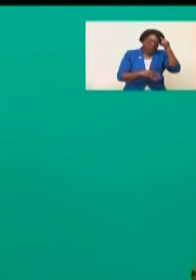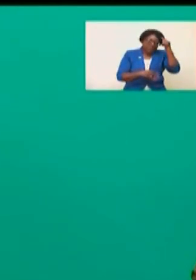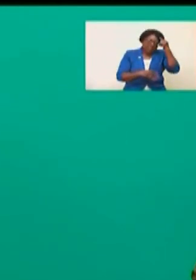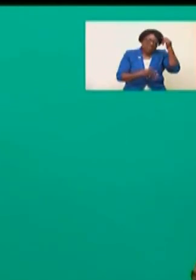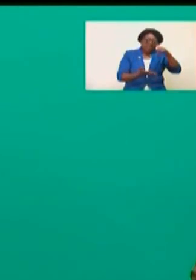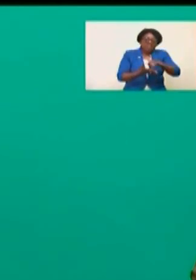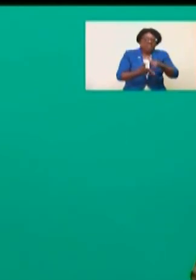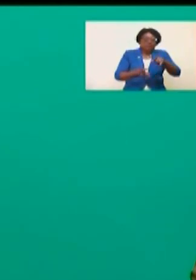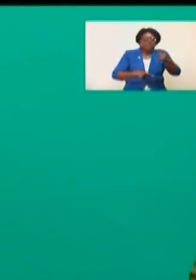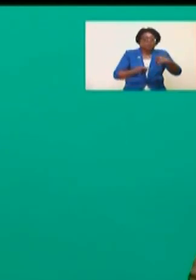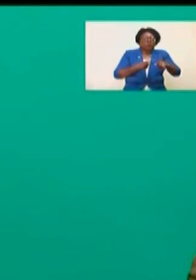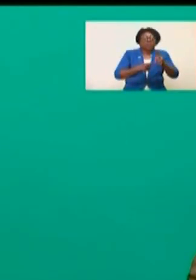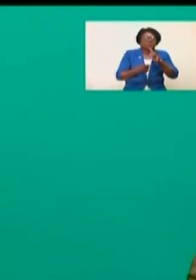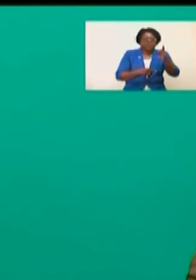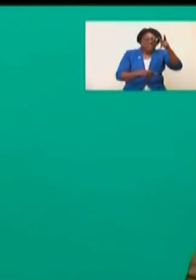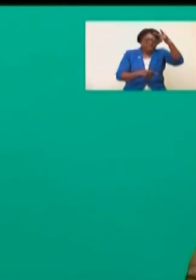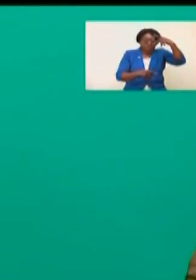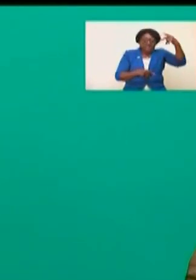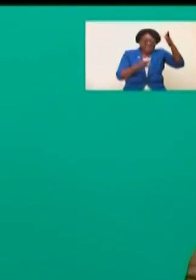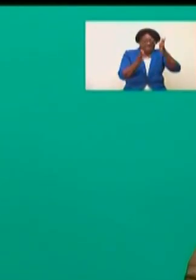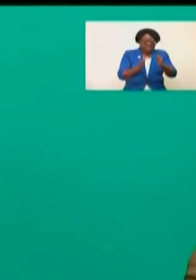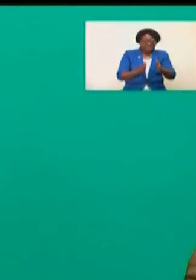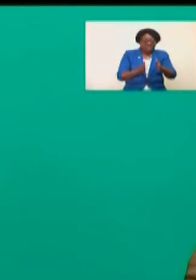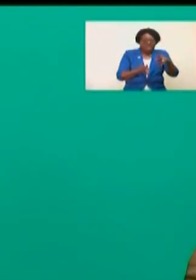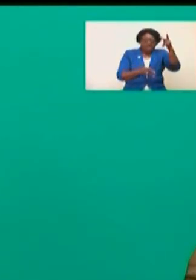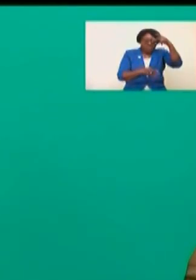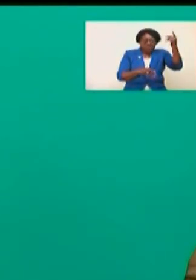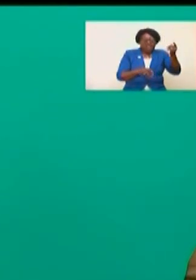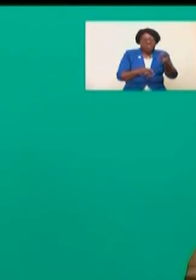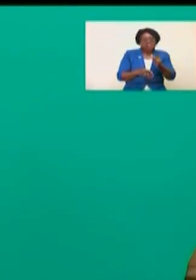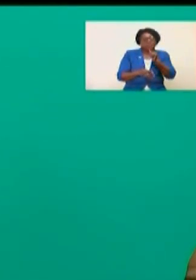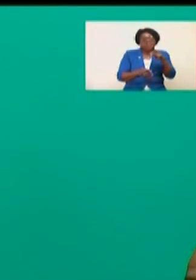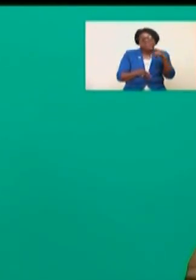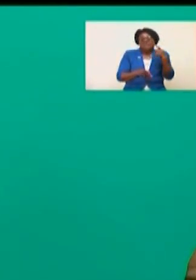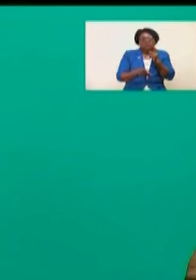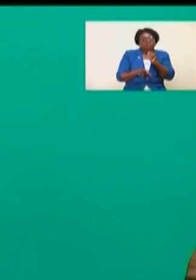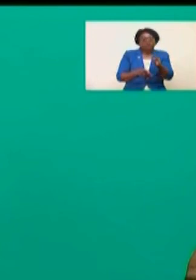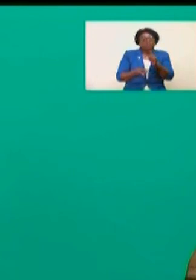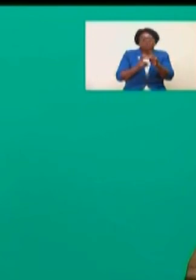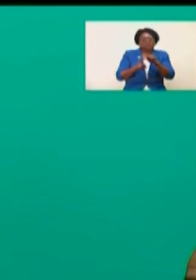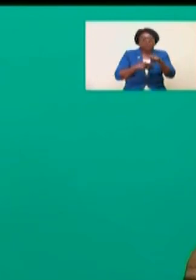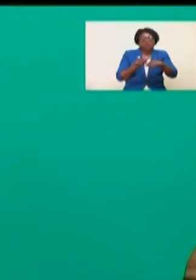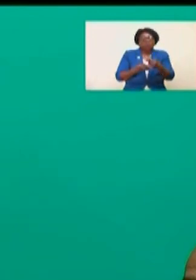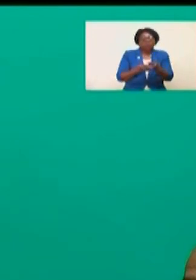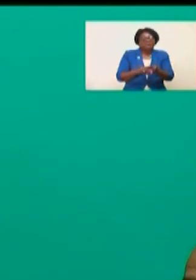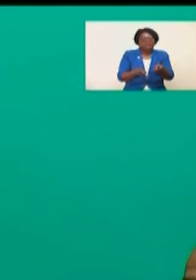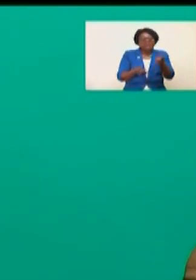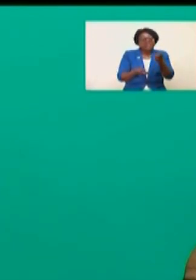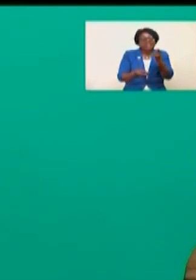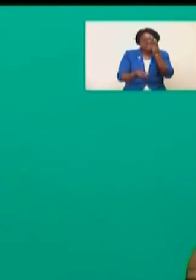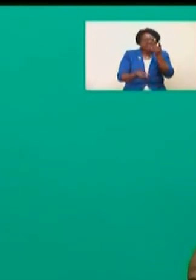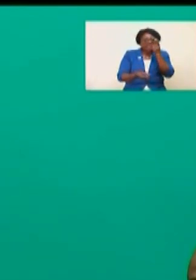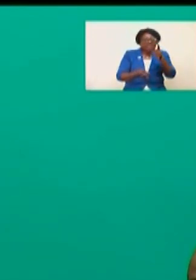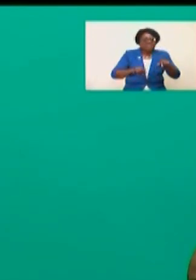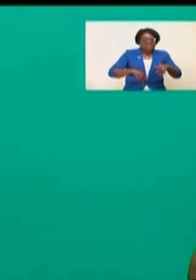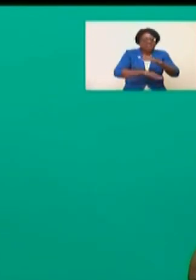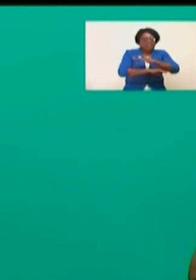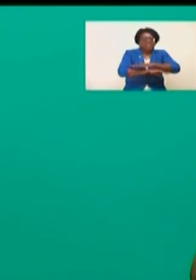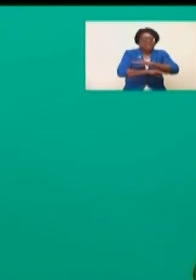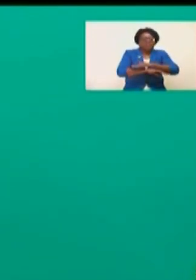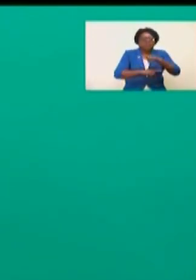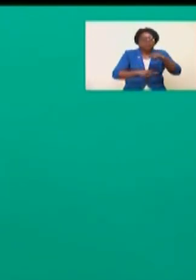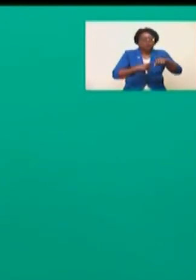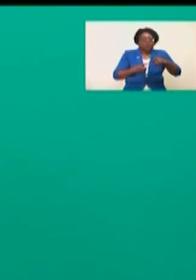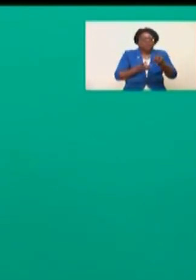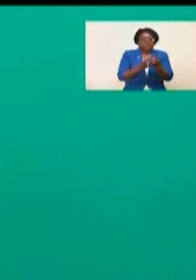a politician. Politics was hardly ever discussed around the dinner table when I was growing up. But as fate would